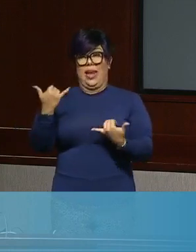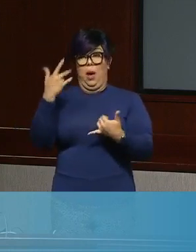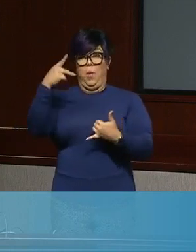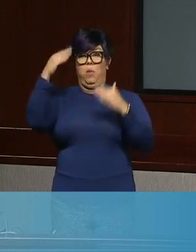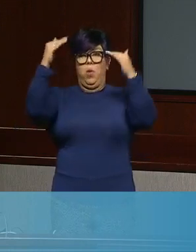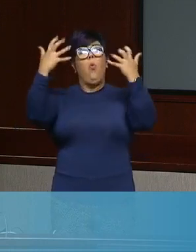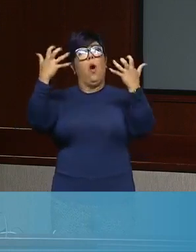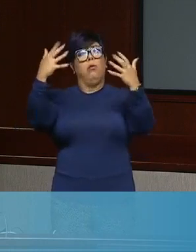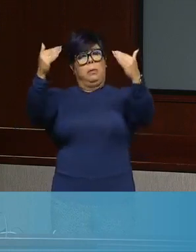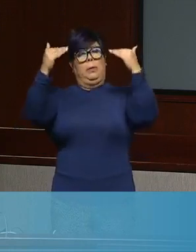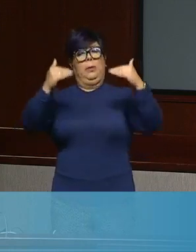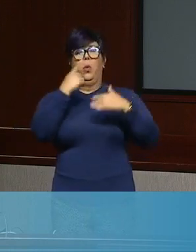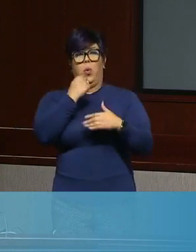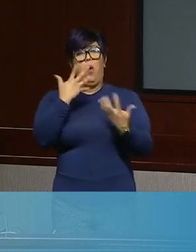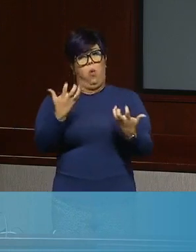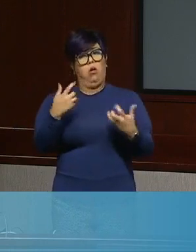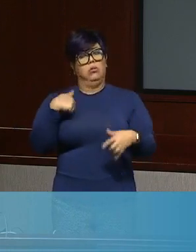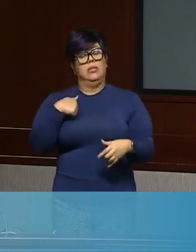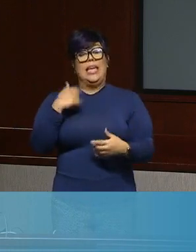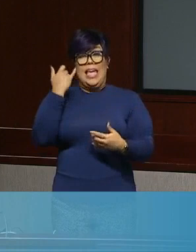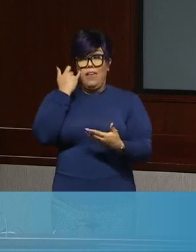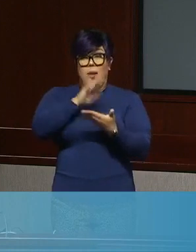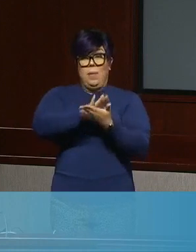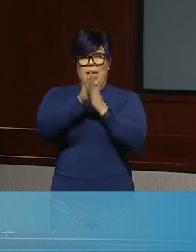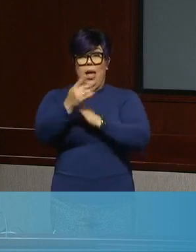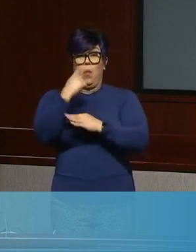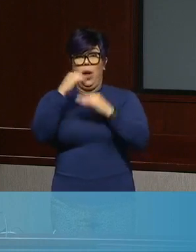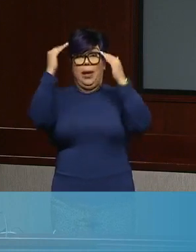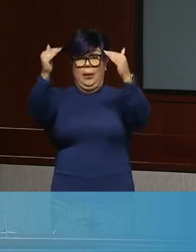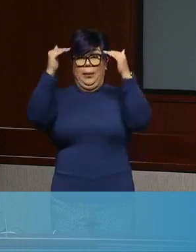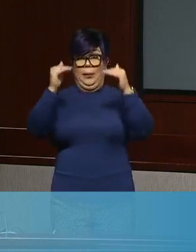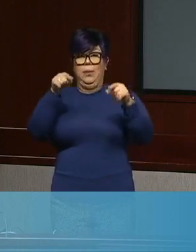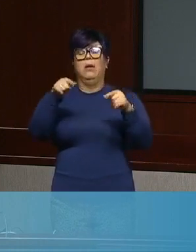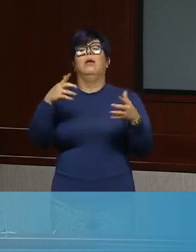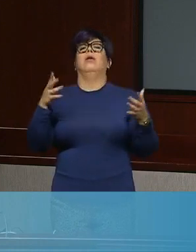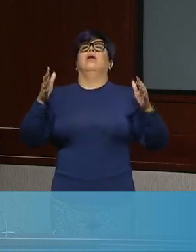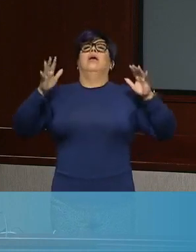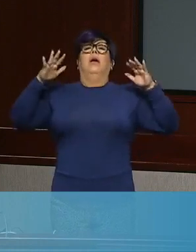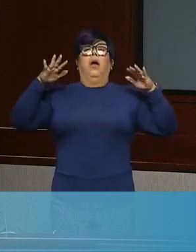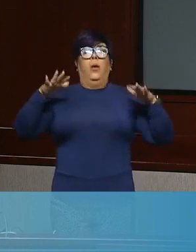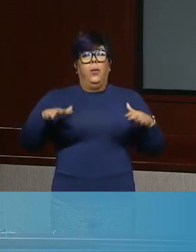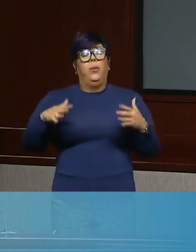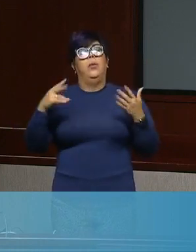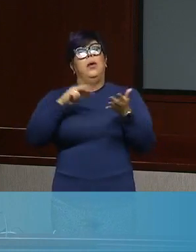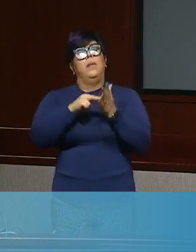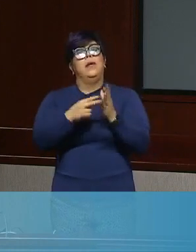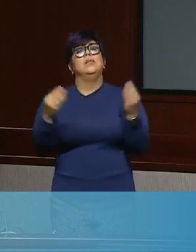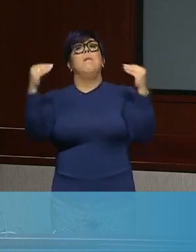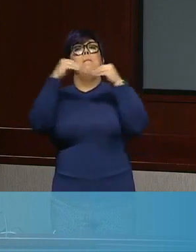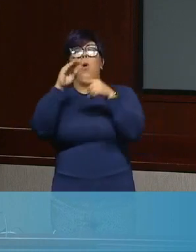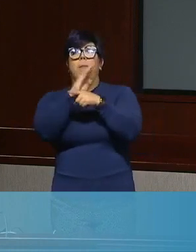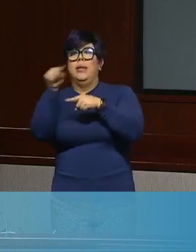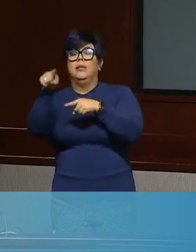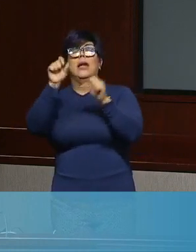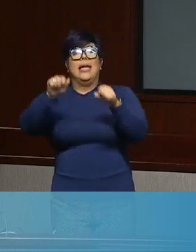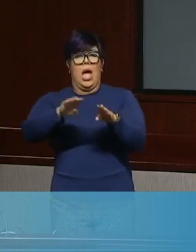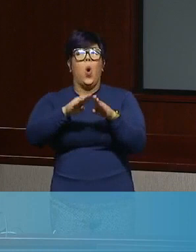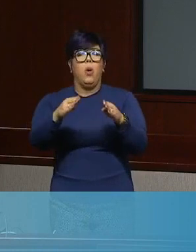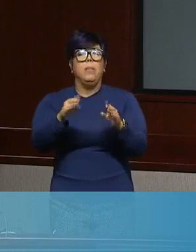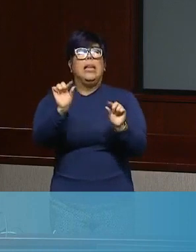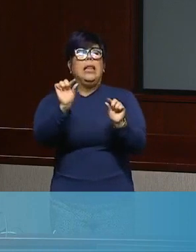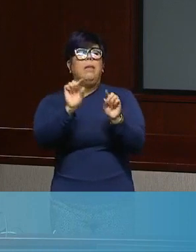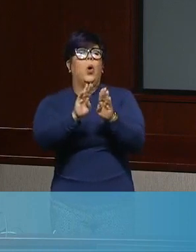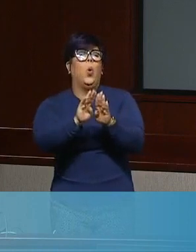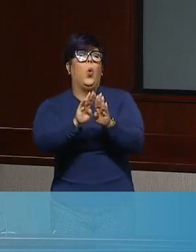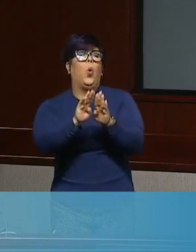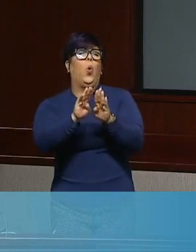that. Moving into this tier will allow more of our local businesses to open just a bit